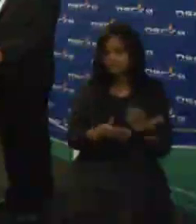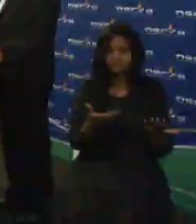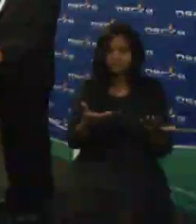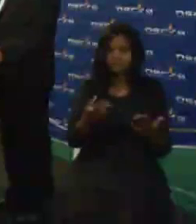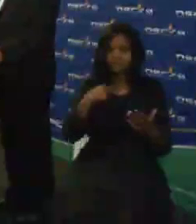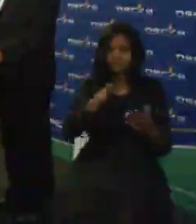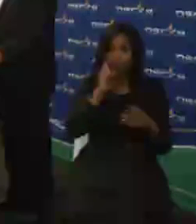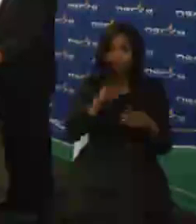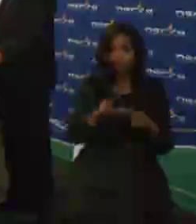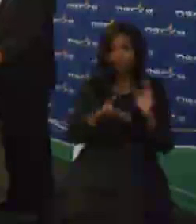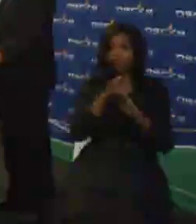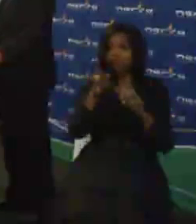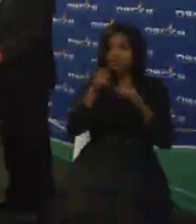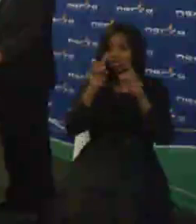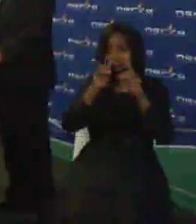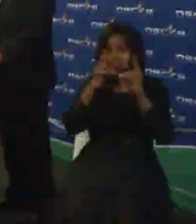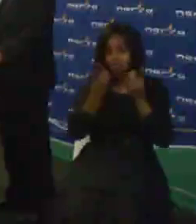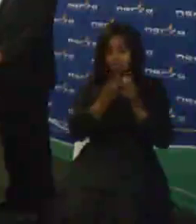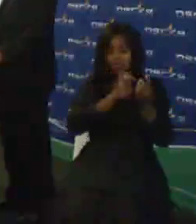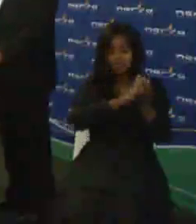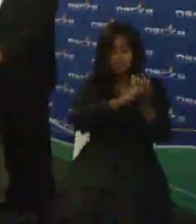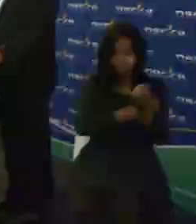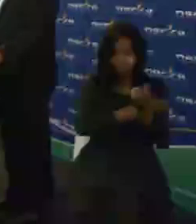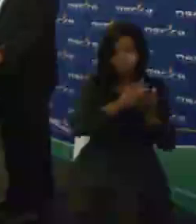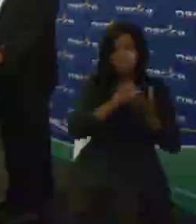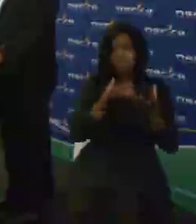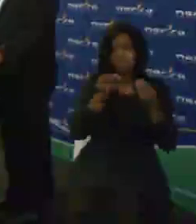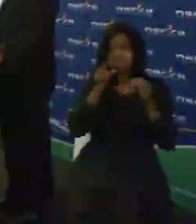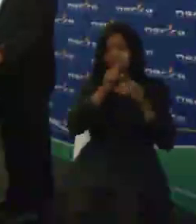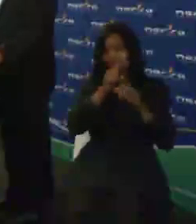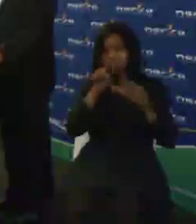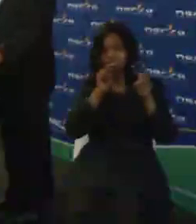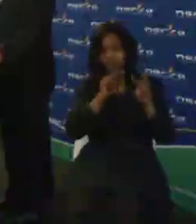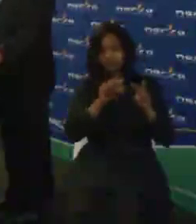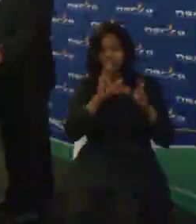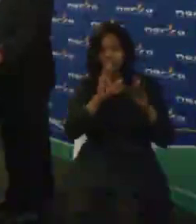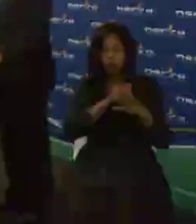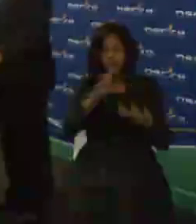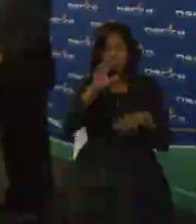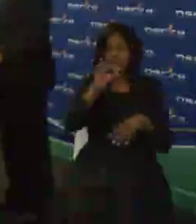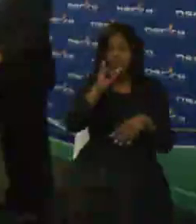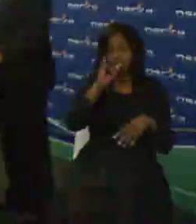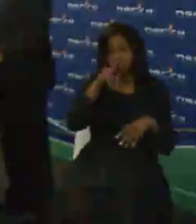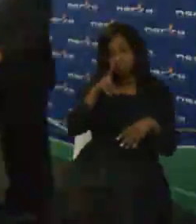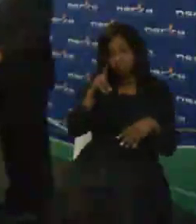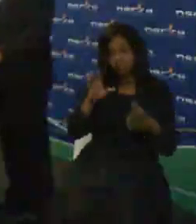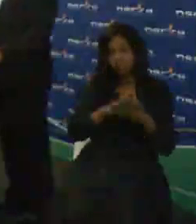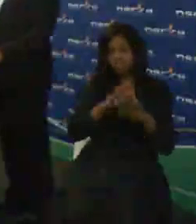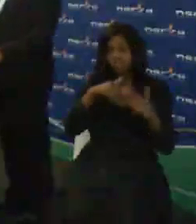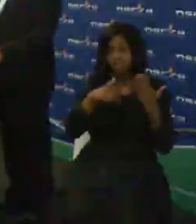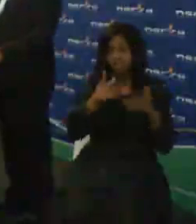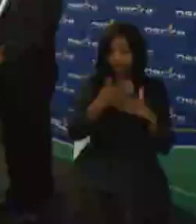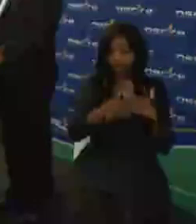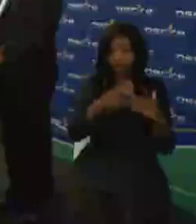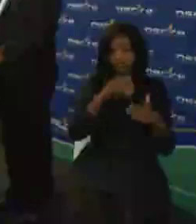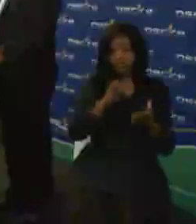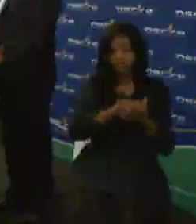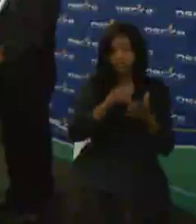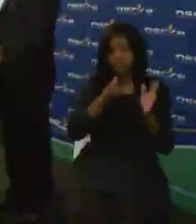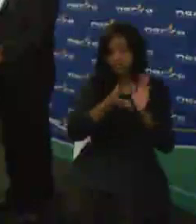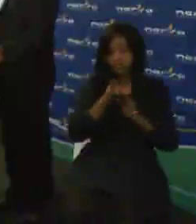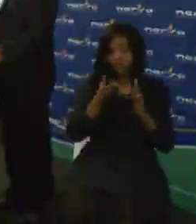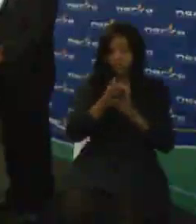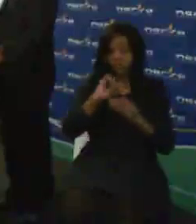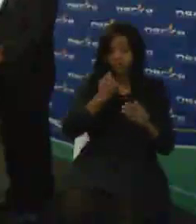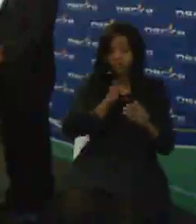we have to go to the Department of Energy and get their view on IPPs and the outlook thereafter, and then go through our